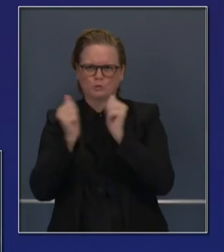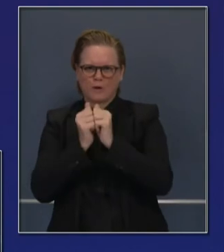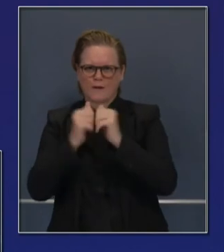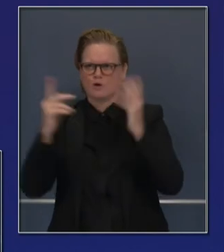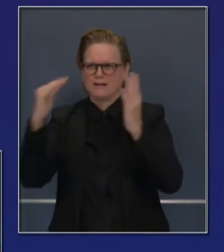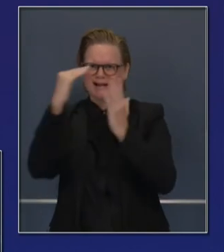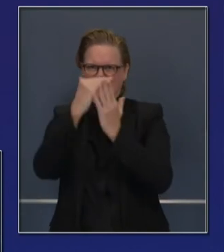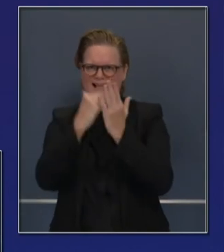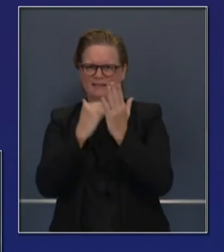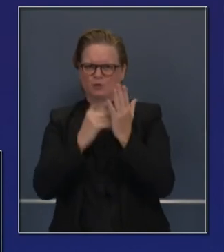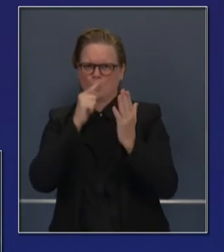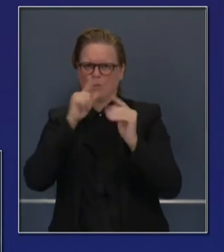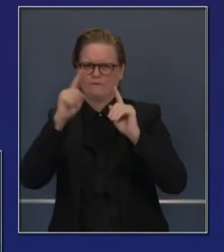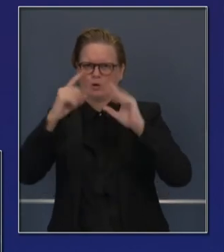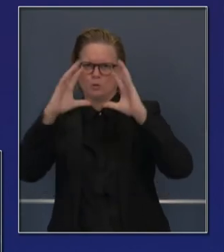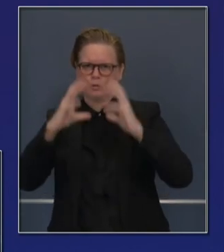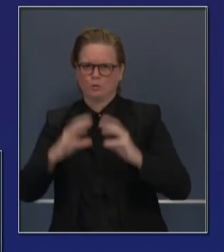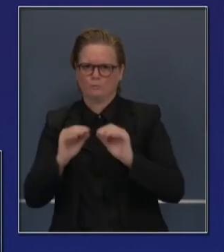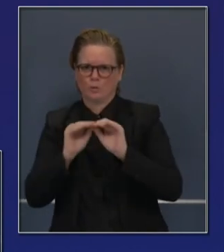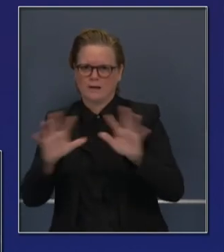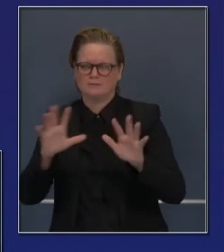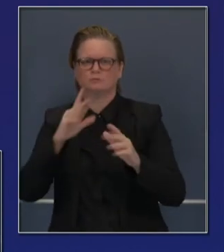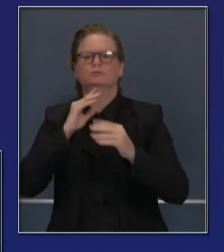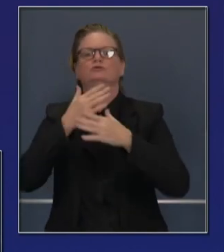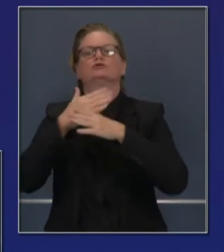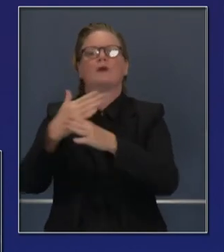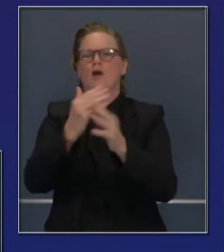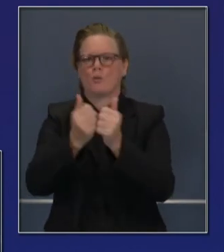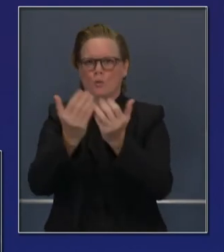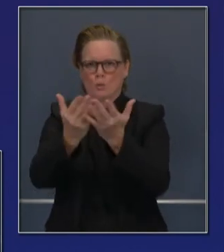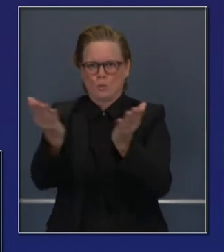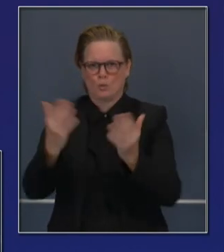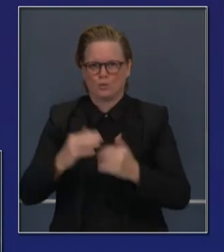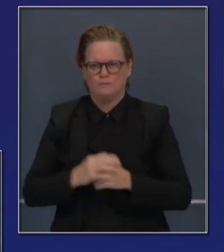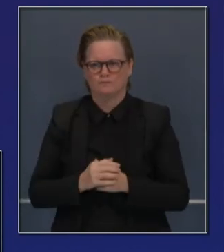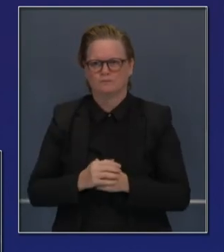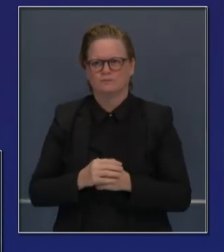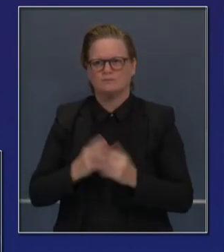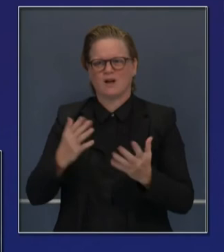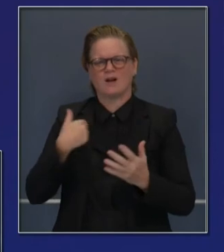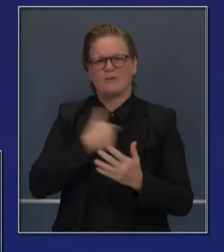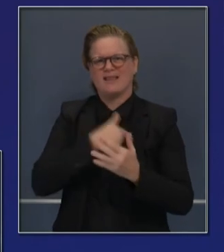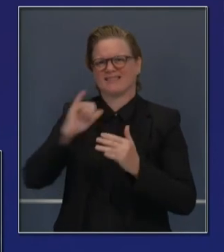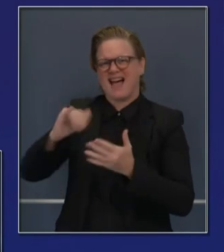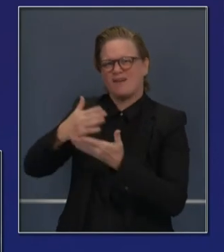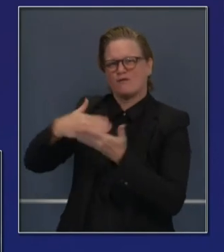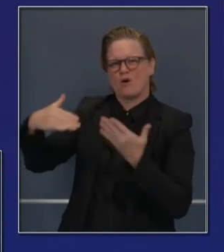these plans. I noted that our phase one A distribution, which is these